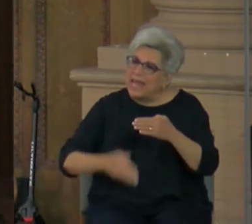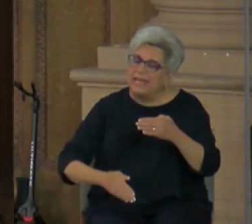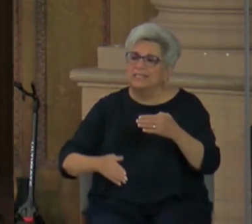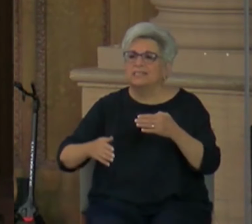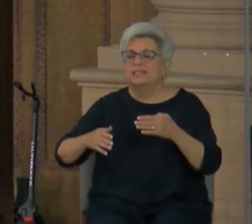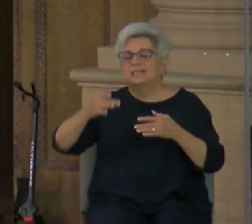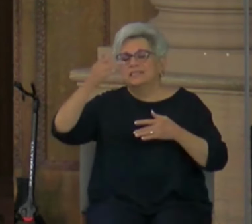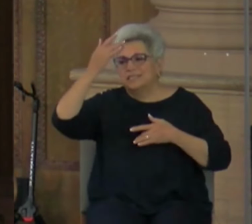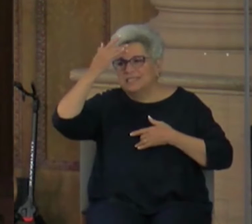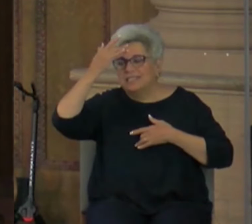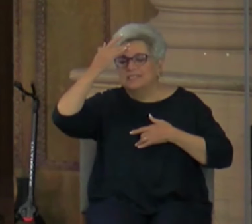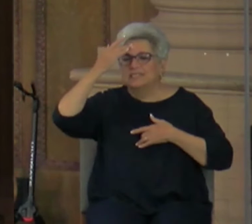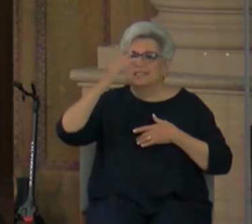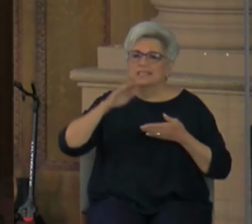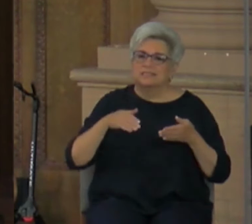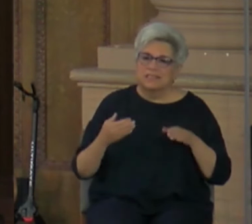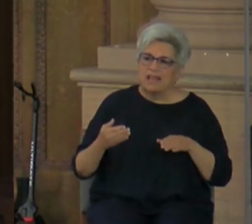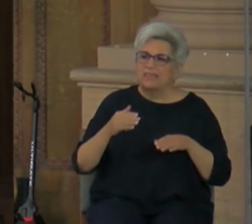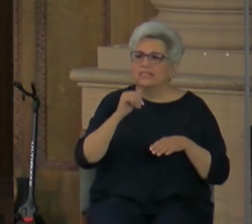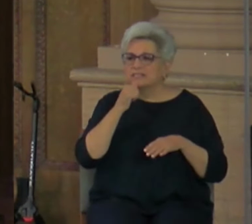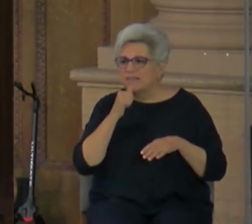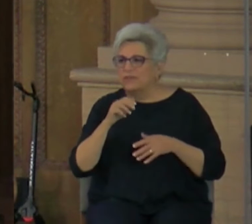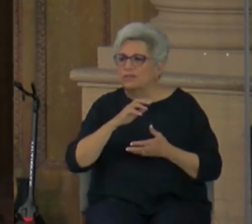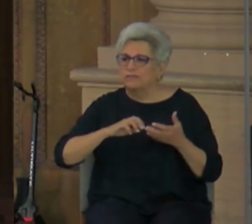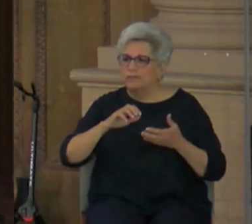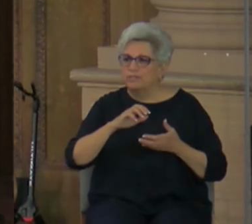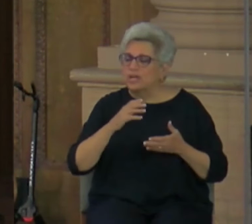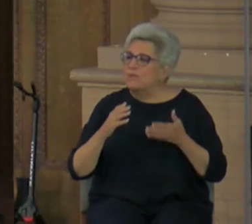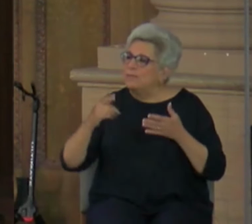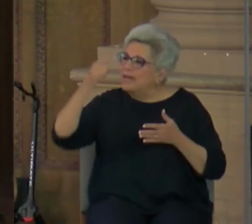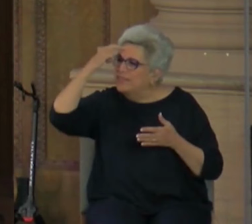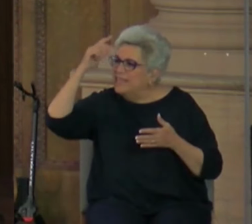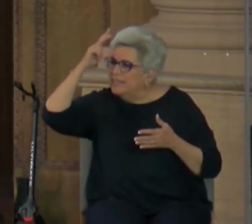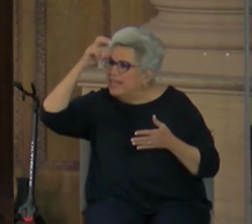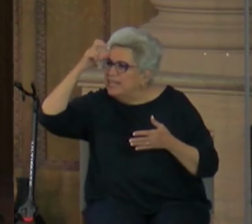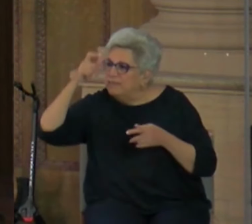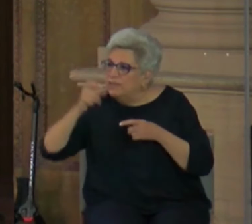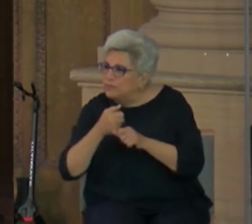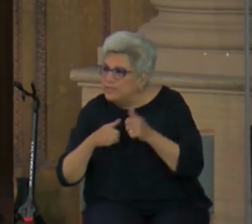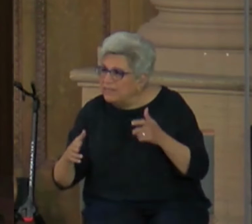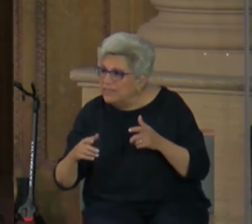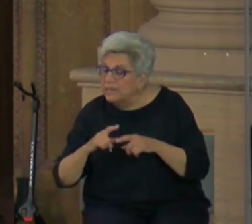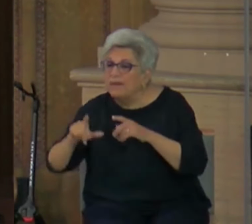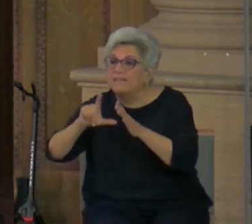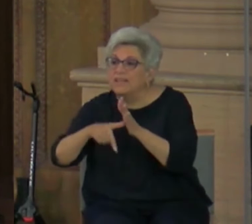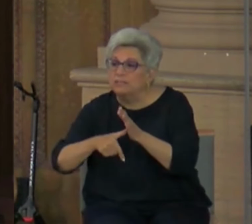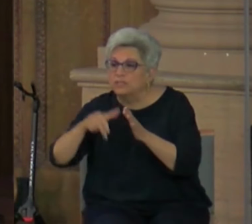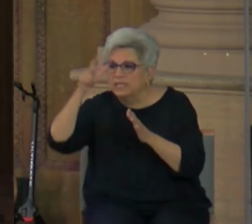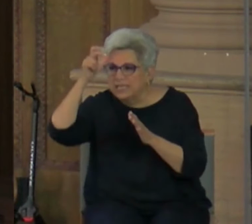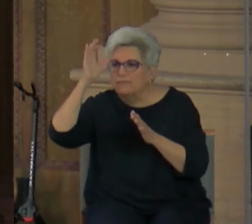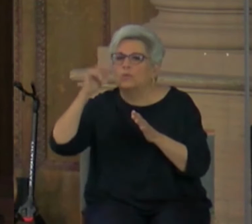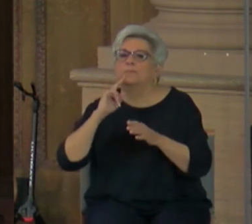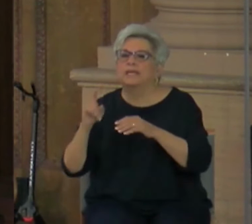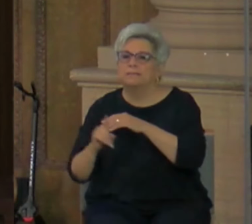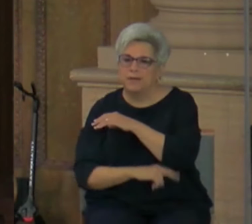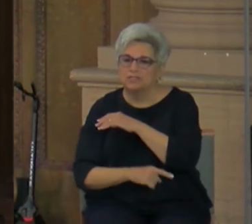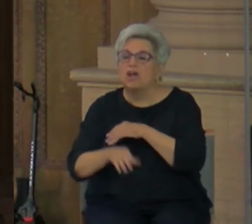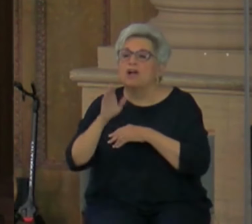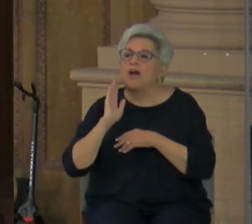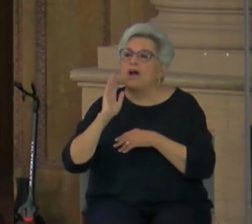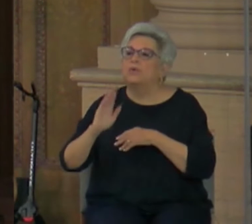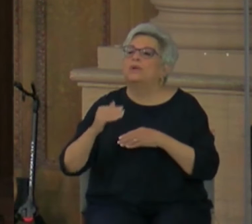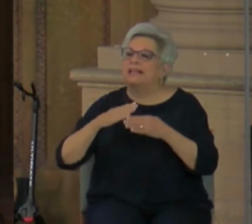and suffering and confusion. That we may think that evil's run amok, but evil will be punished. He'll end evil, and